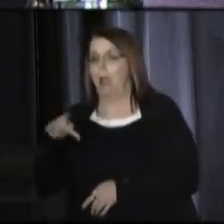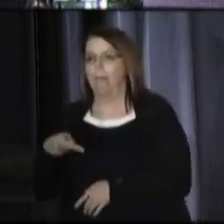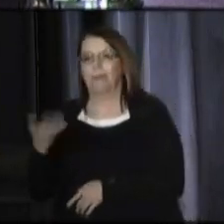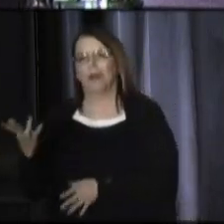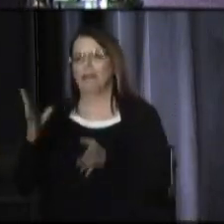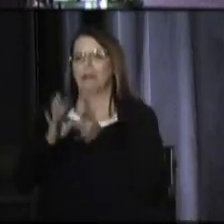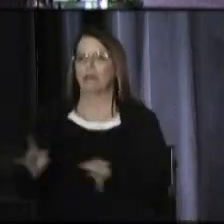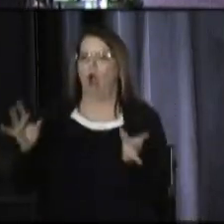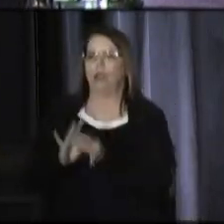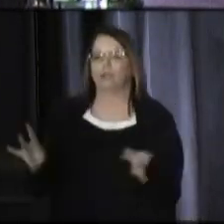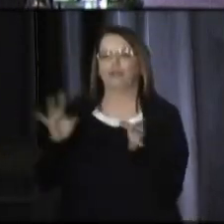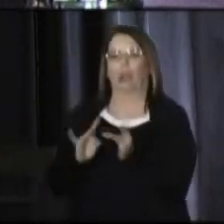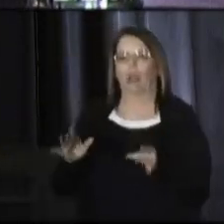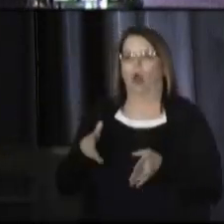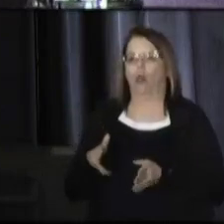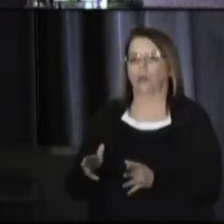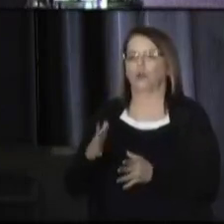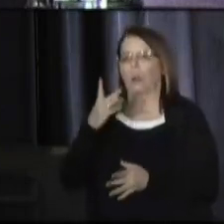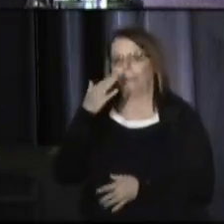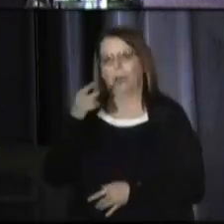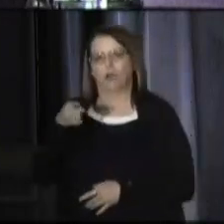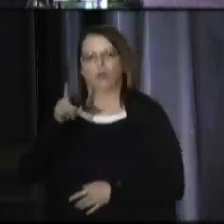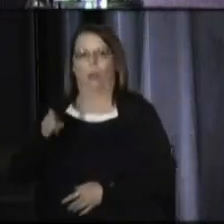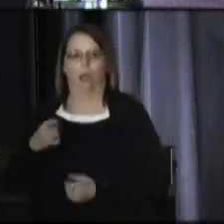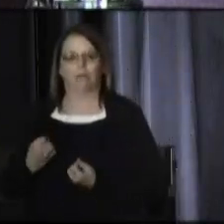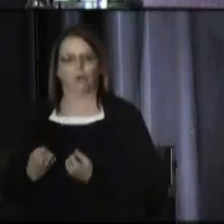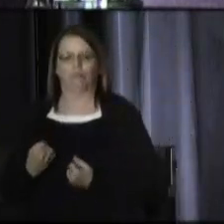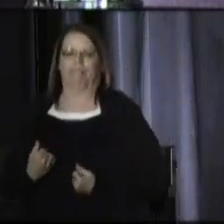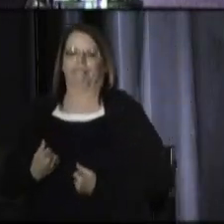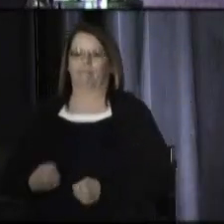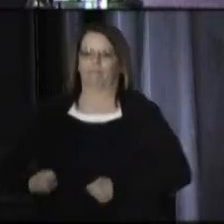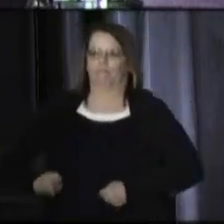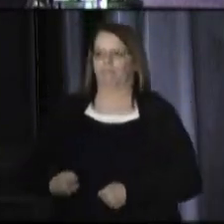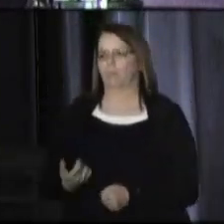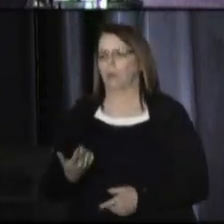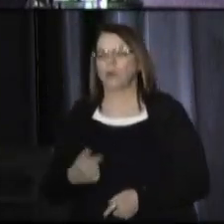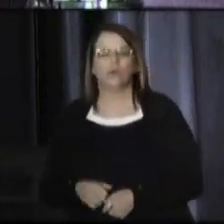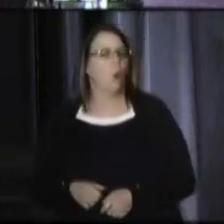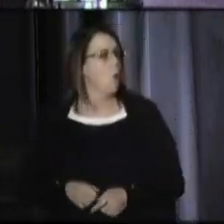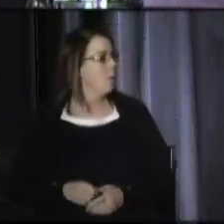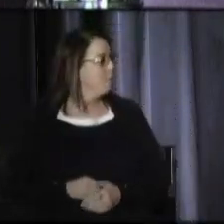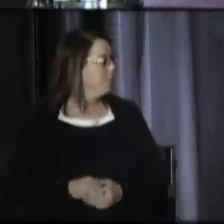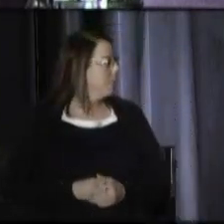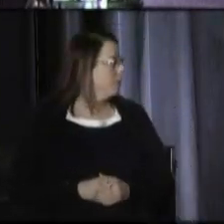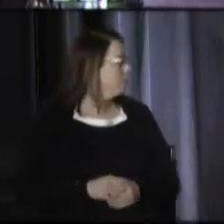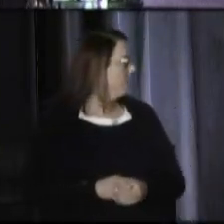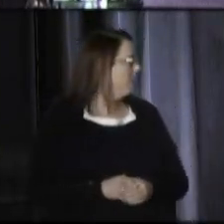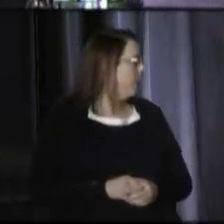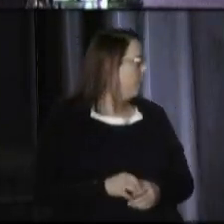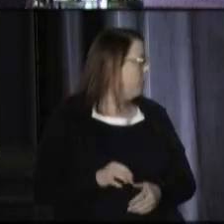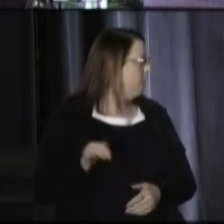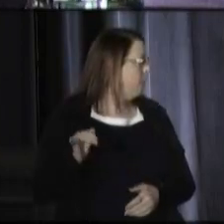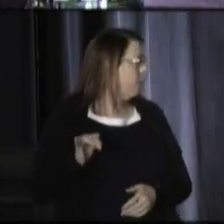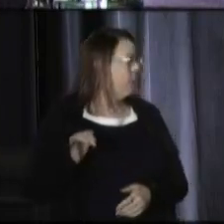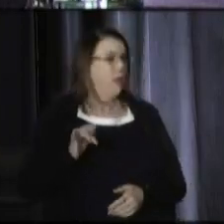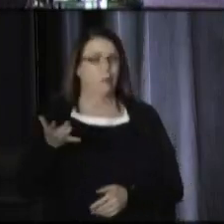marginalized backgrounds, to consider oneself part of this lineage of literature is really a beautiful